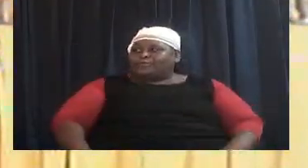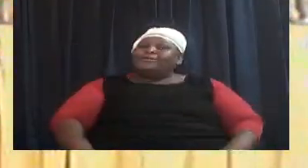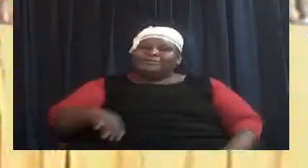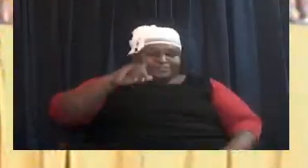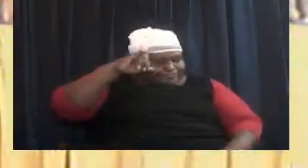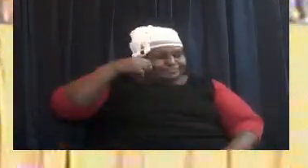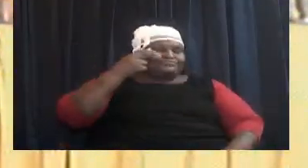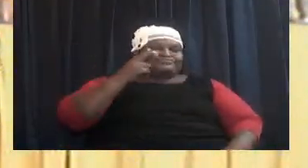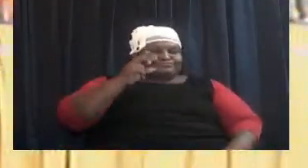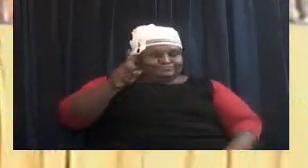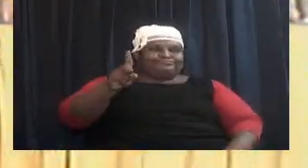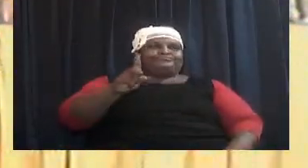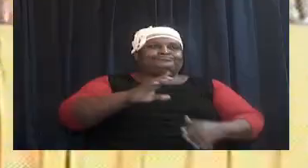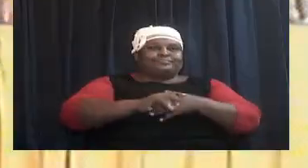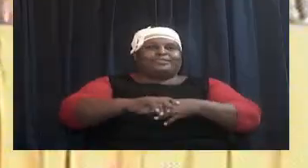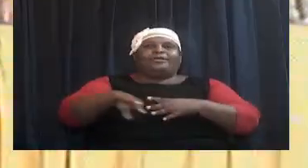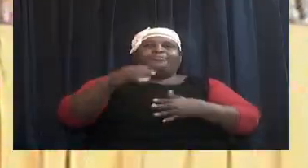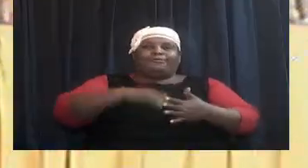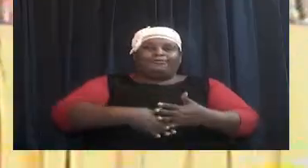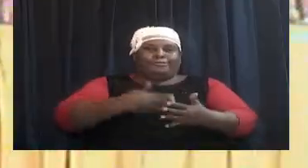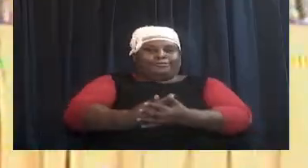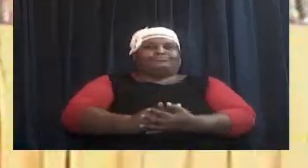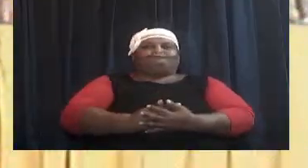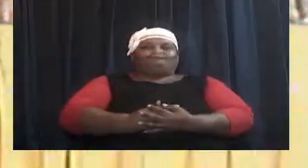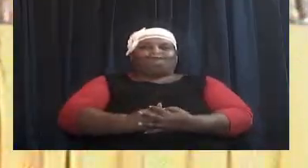Judah was born,